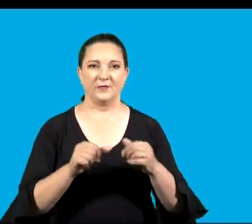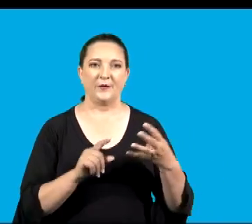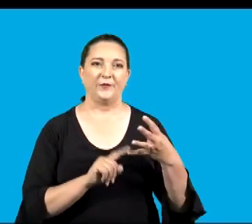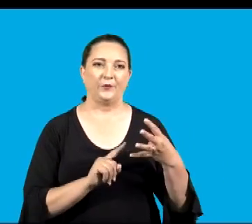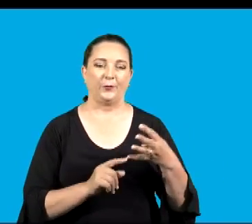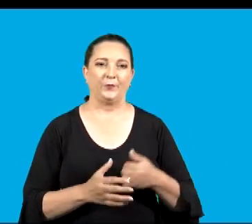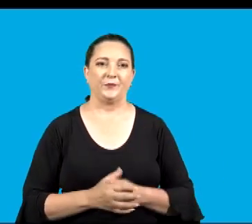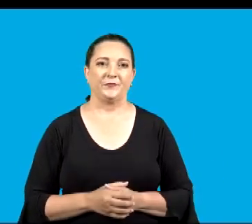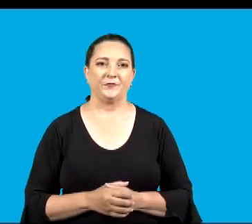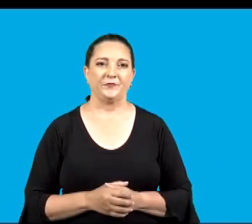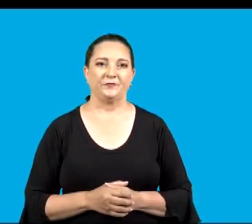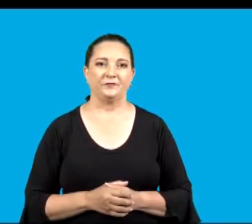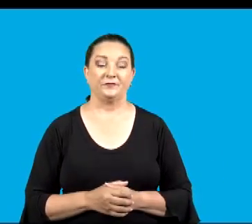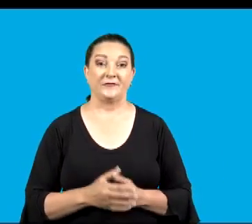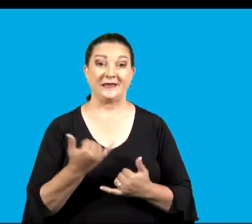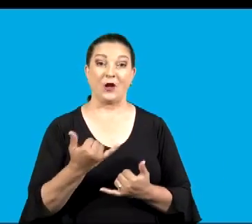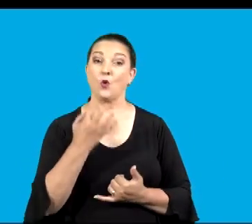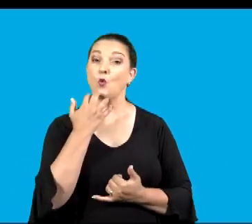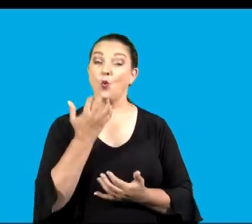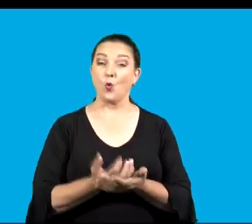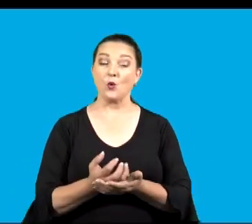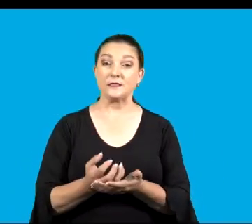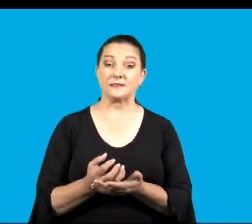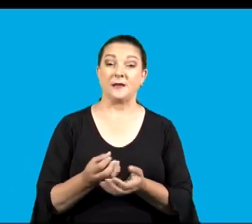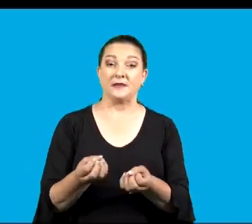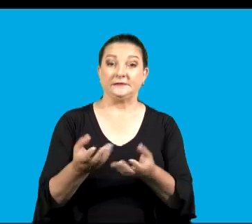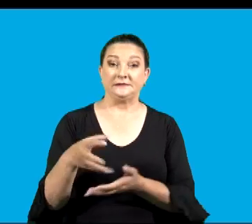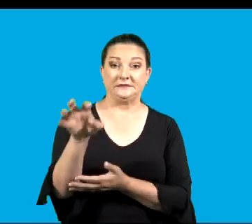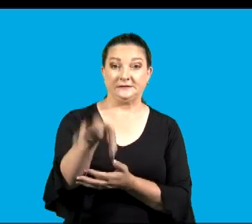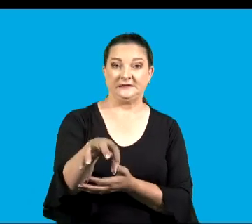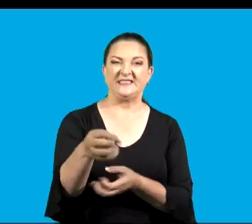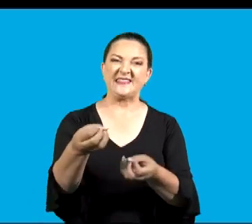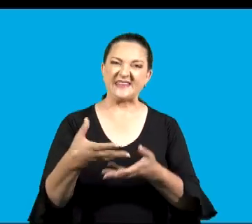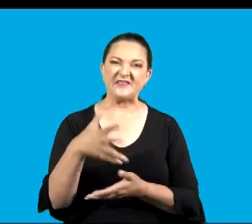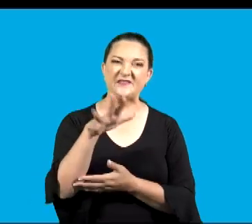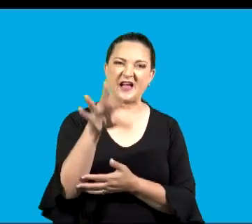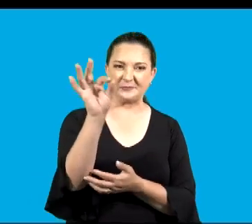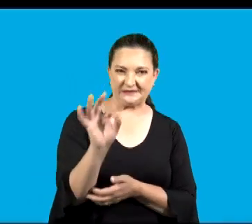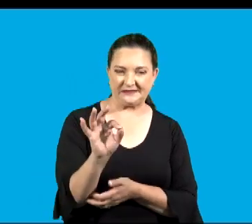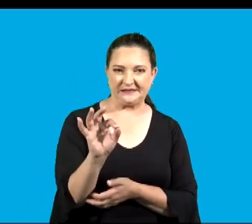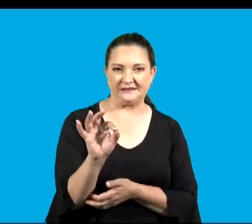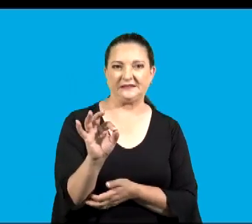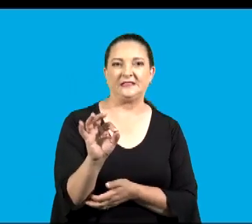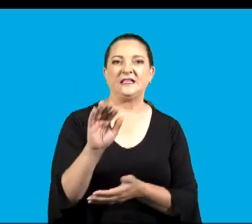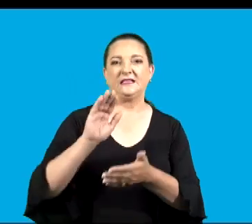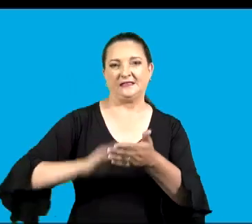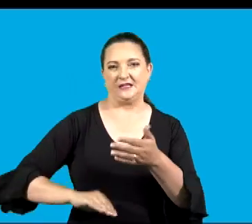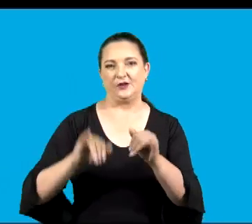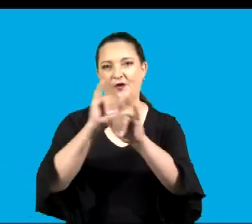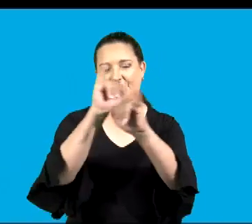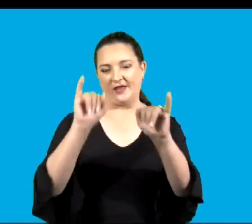Number 4. Awesome Suppliers granted a 5% trade discount on invoice